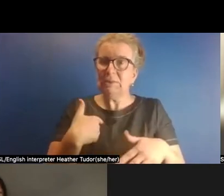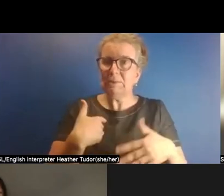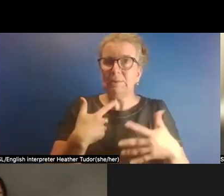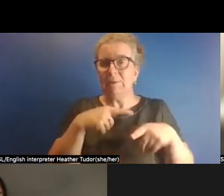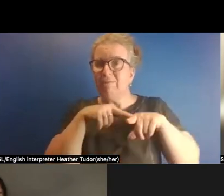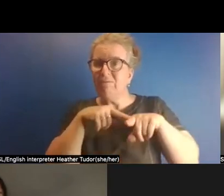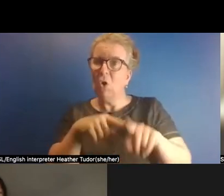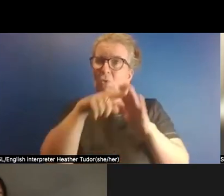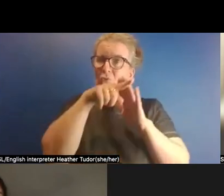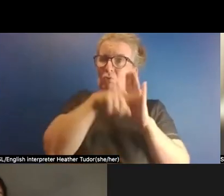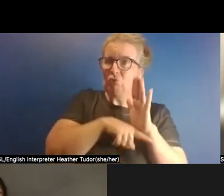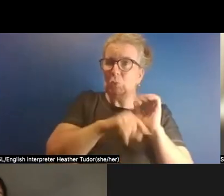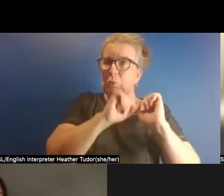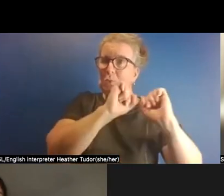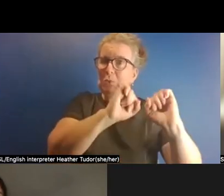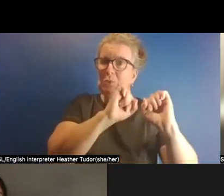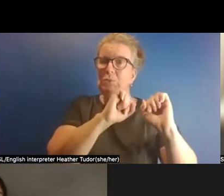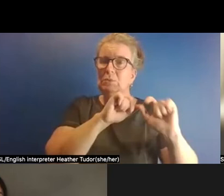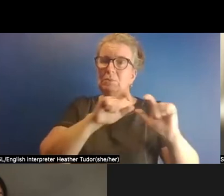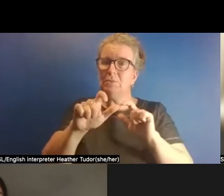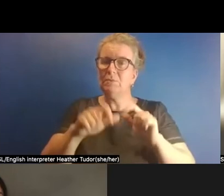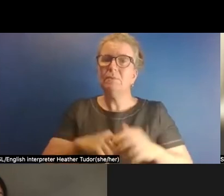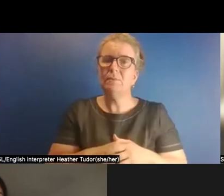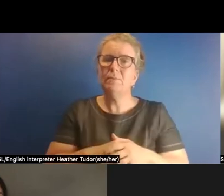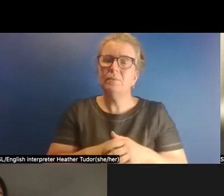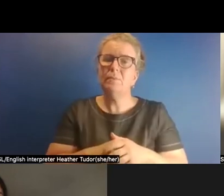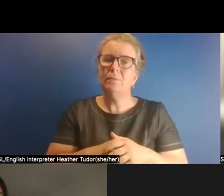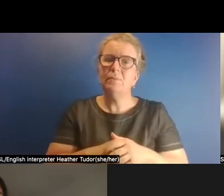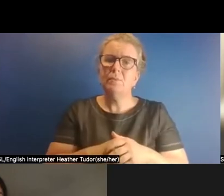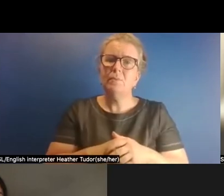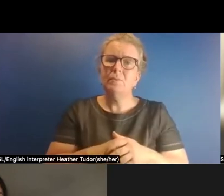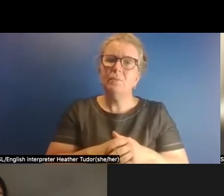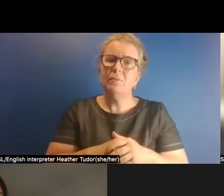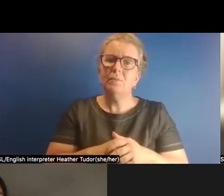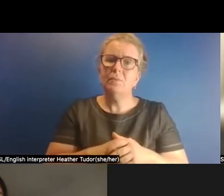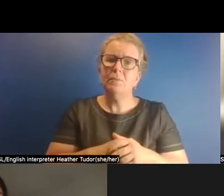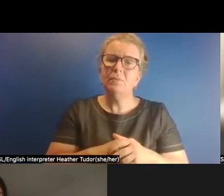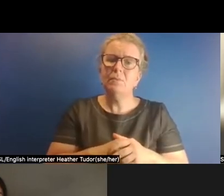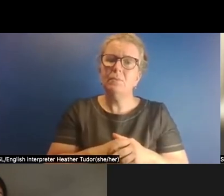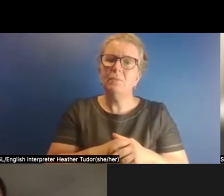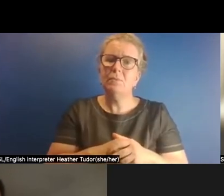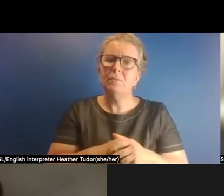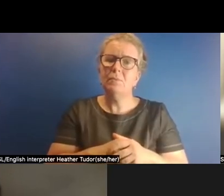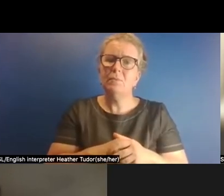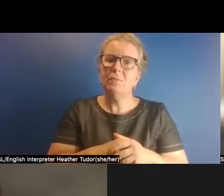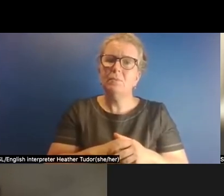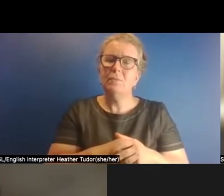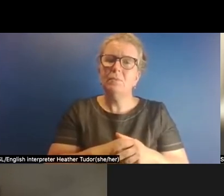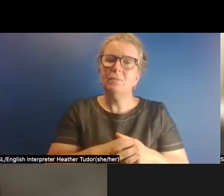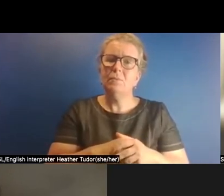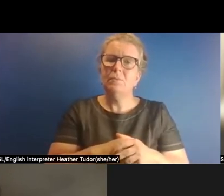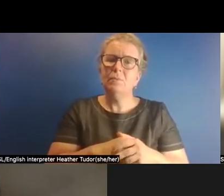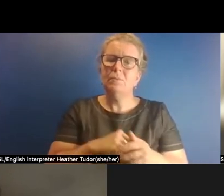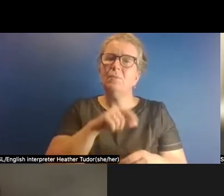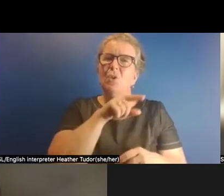Yeah, just trying to think. It reminded me of what you were saying as well, Abhaya, about is it touching like